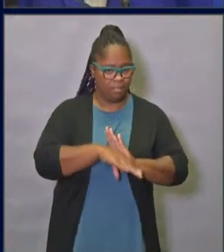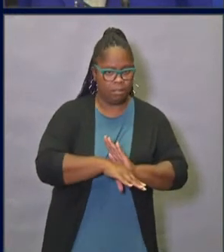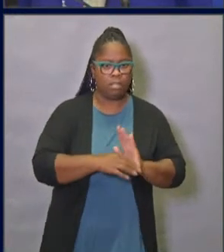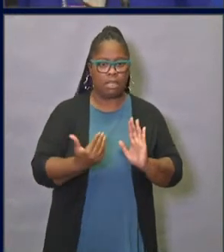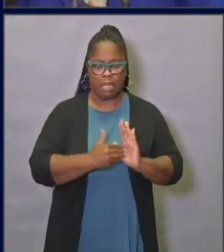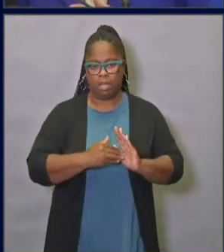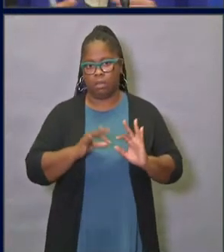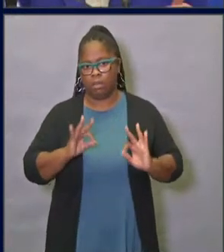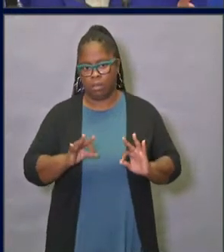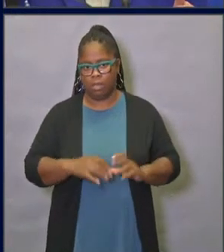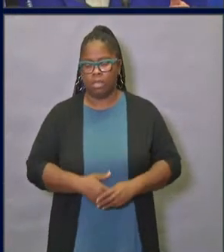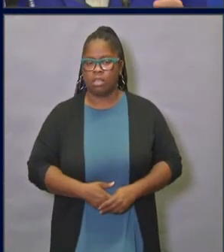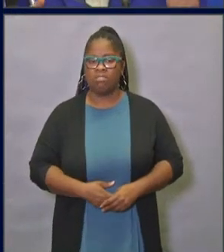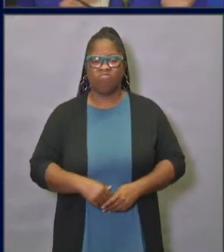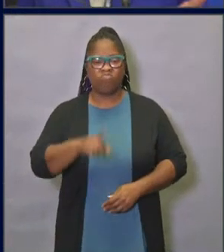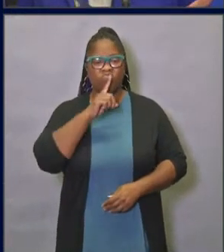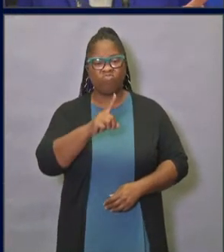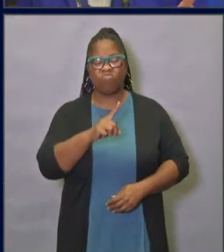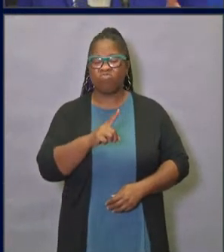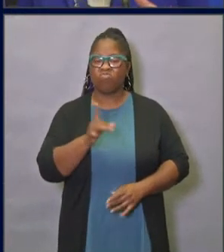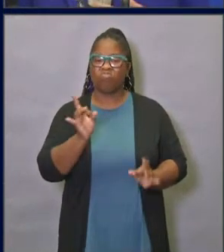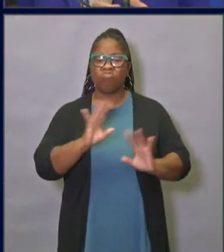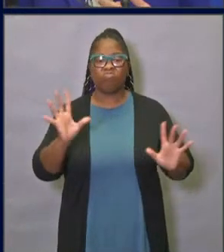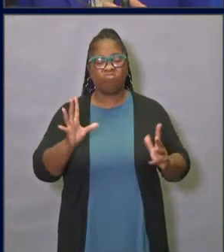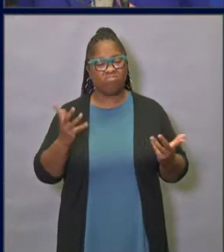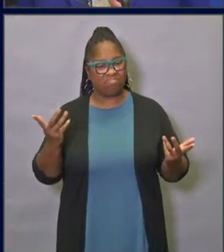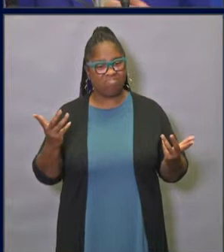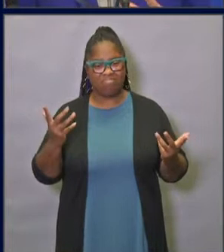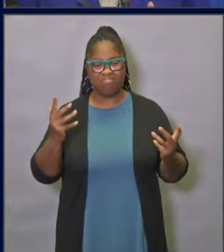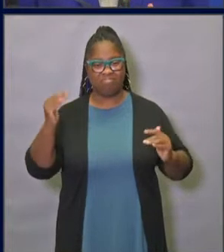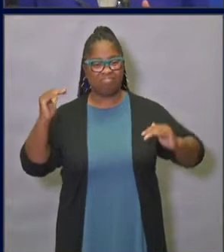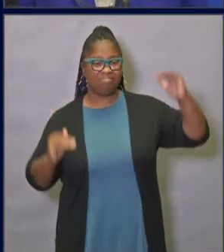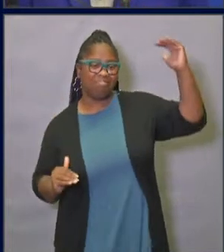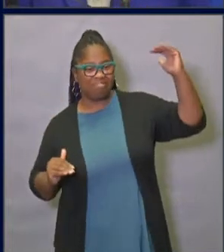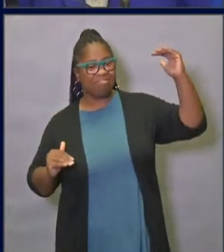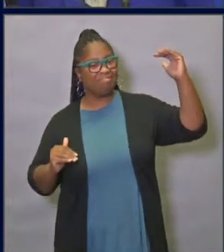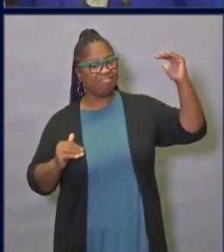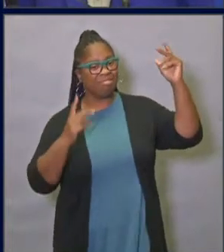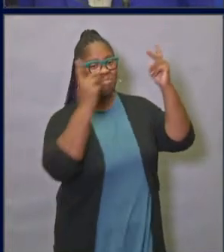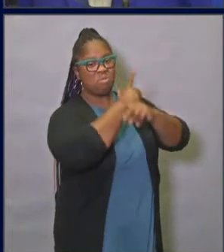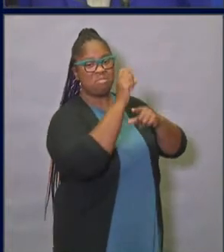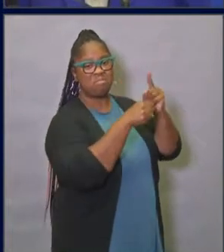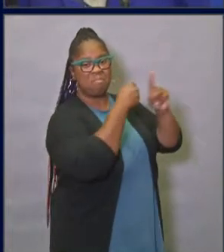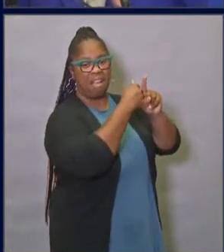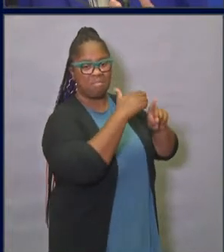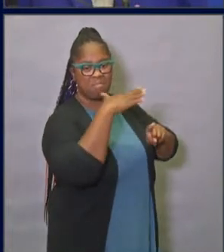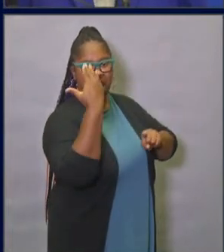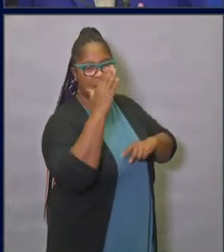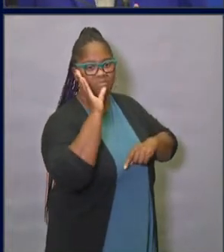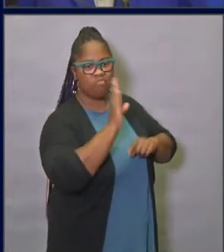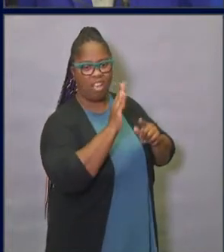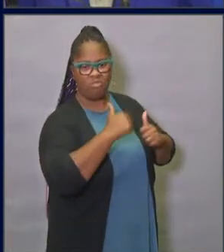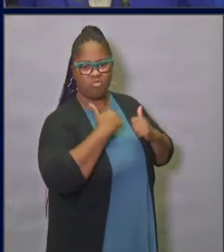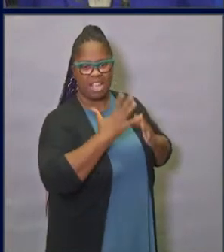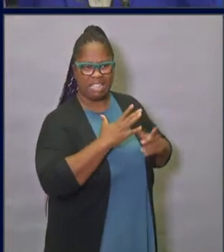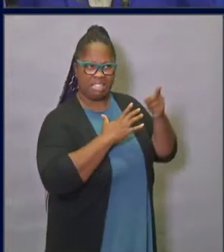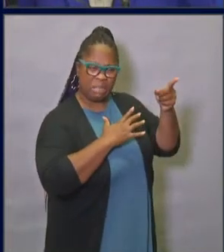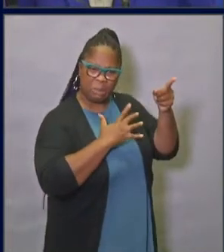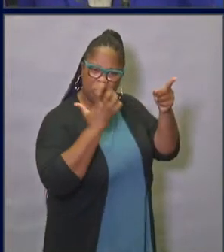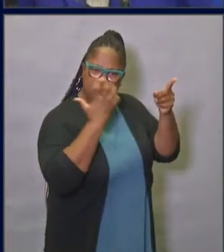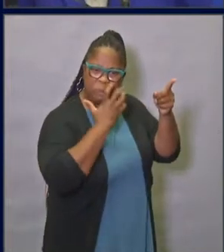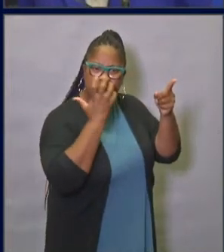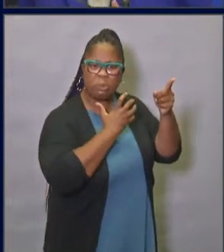again. So it's devastating that the disproportionality continues to exist, and it has devastating